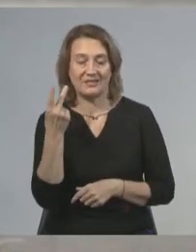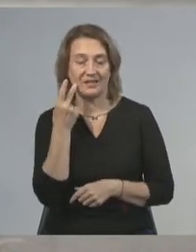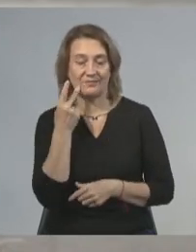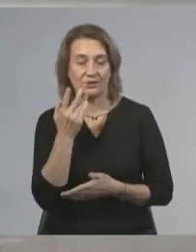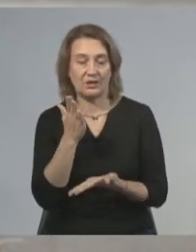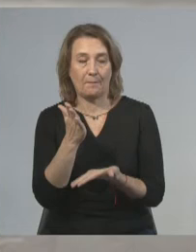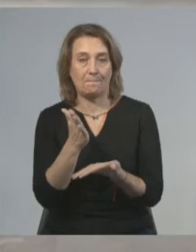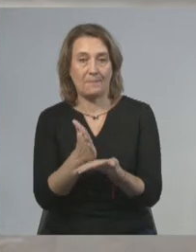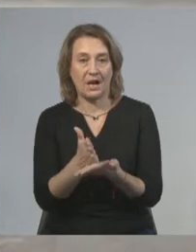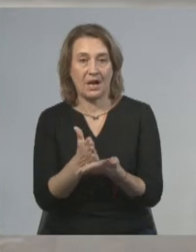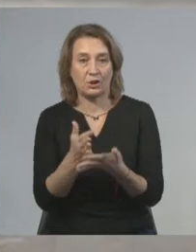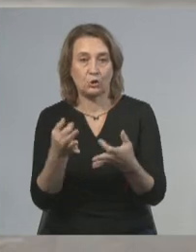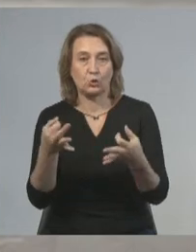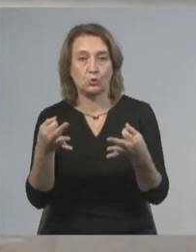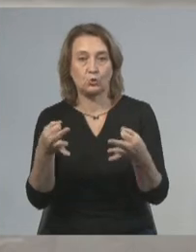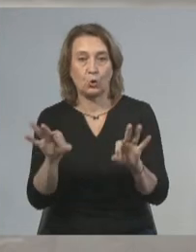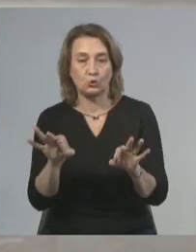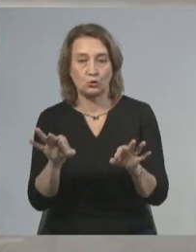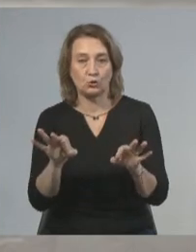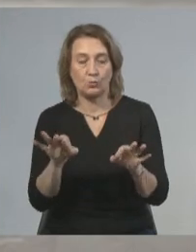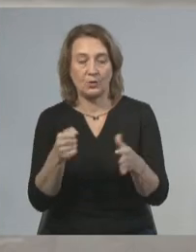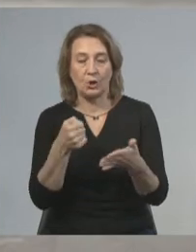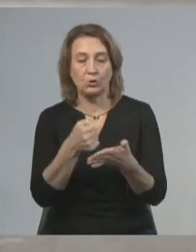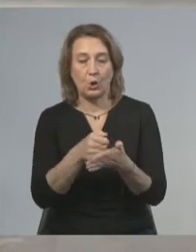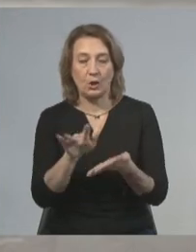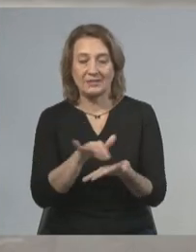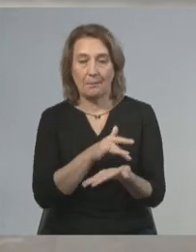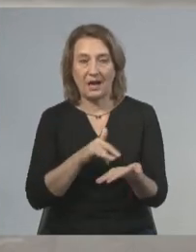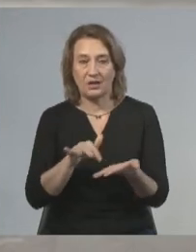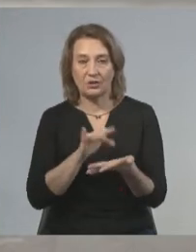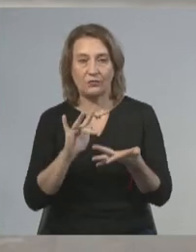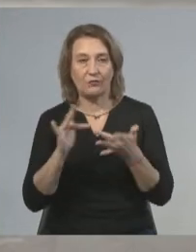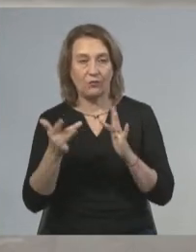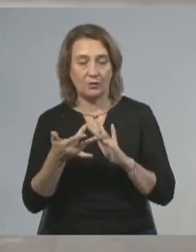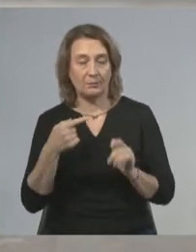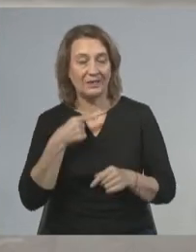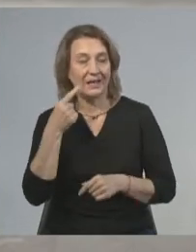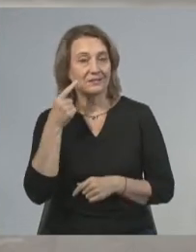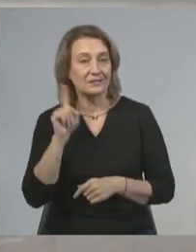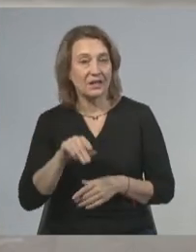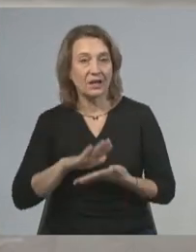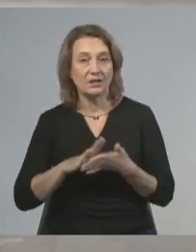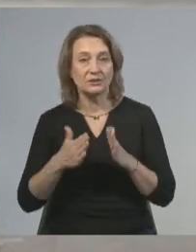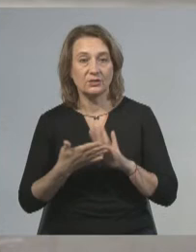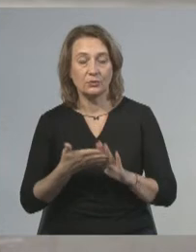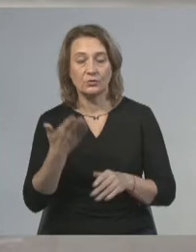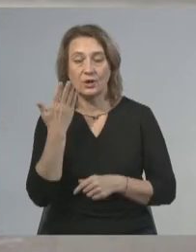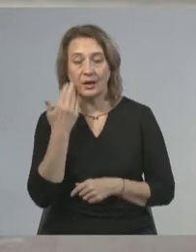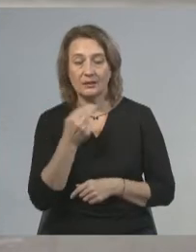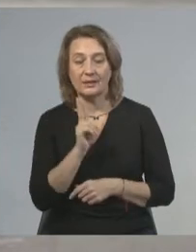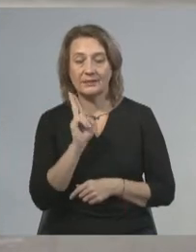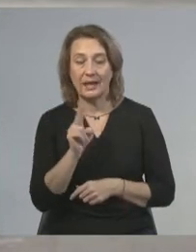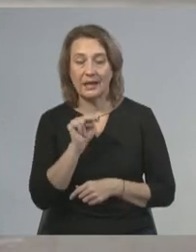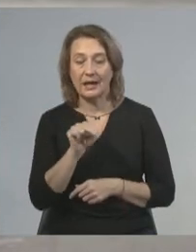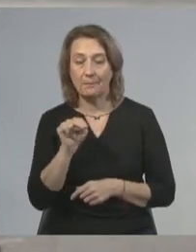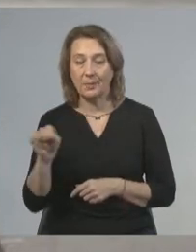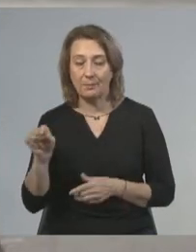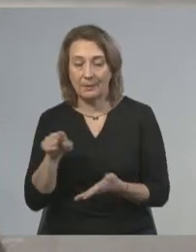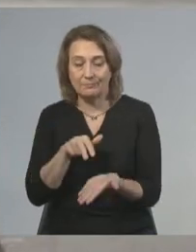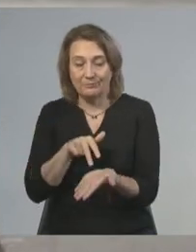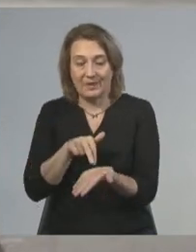not always have access to smartphones and i know the situation when